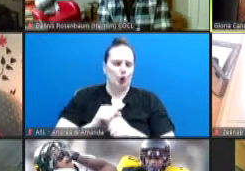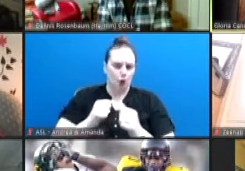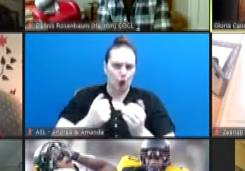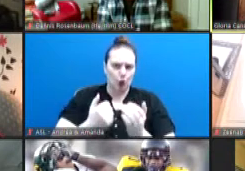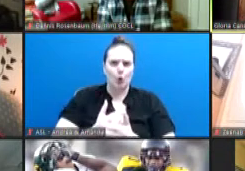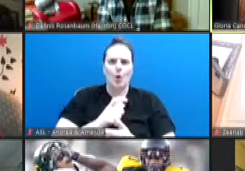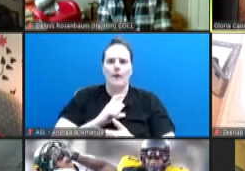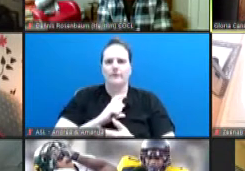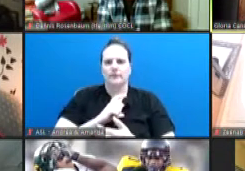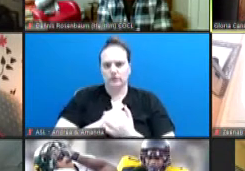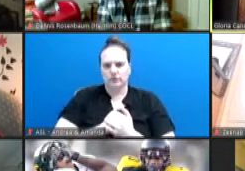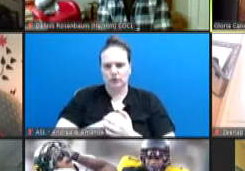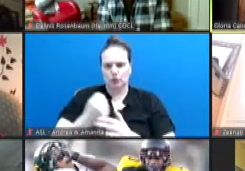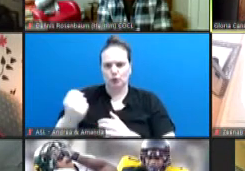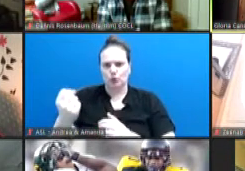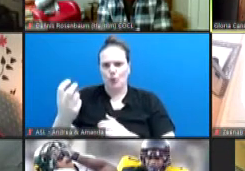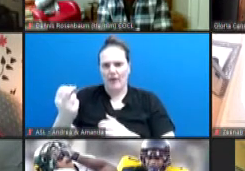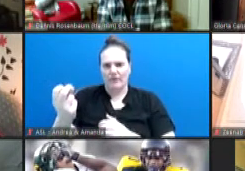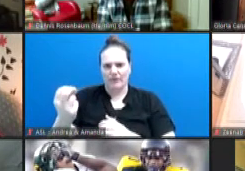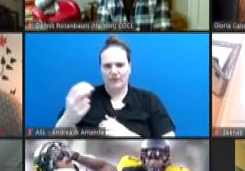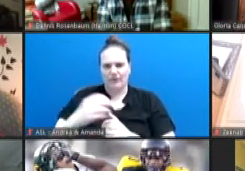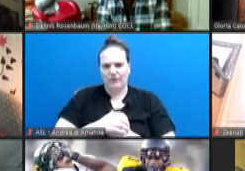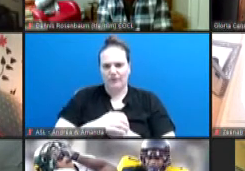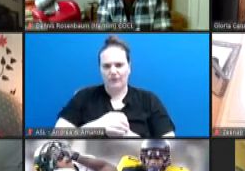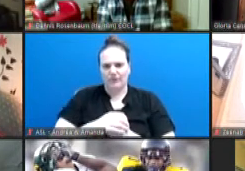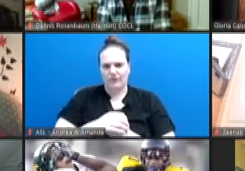We have 12 are previous GVRT folks.